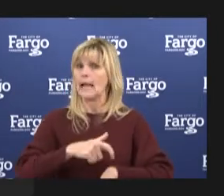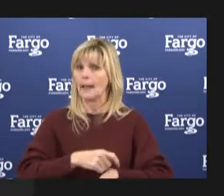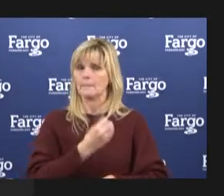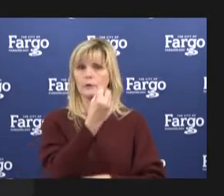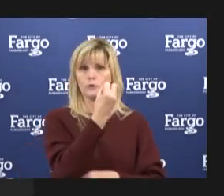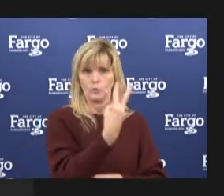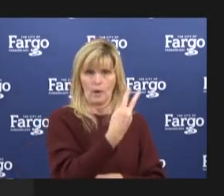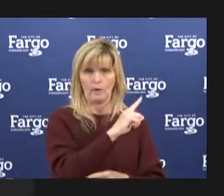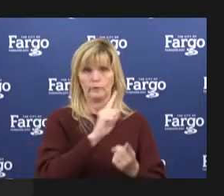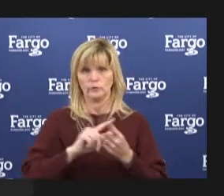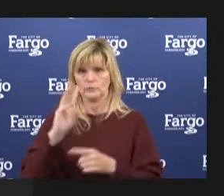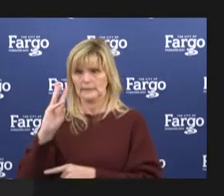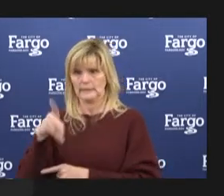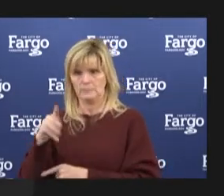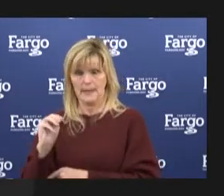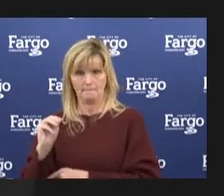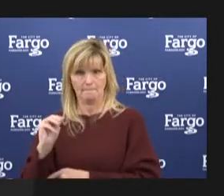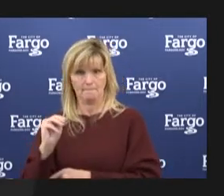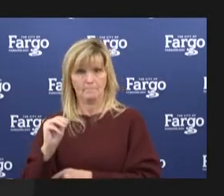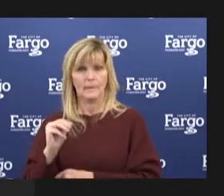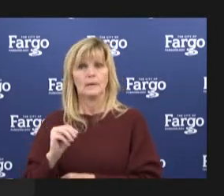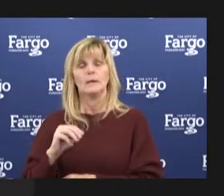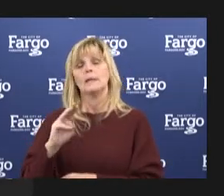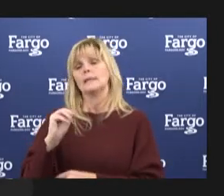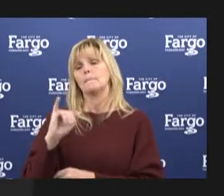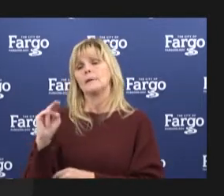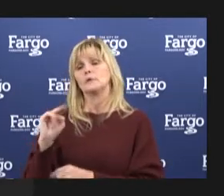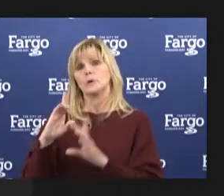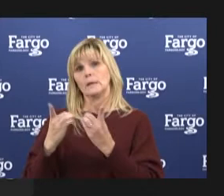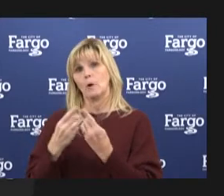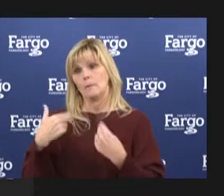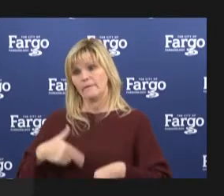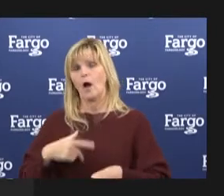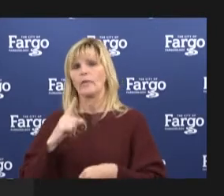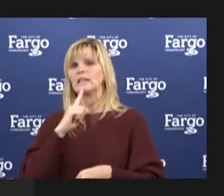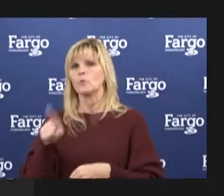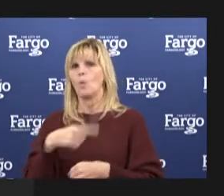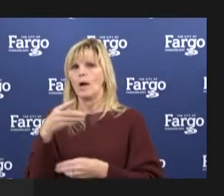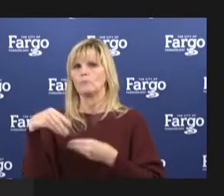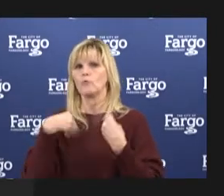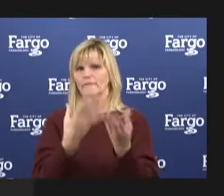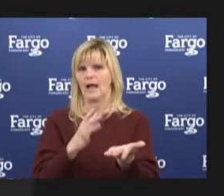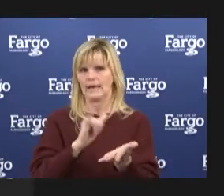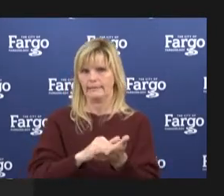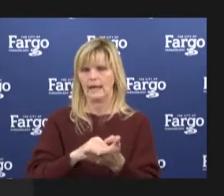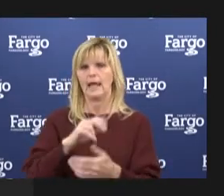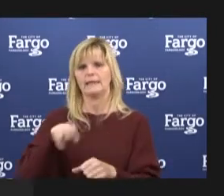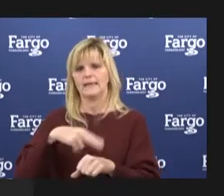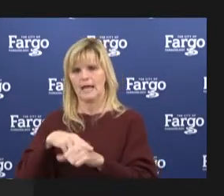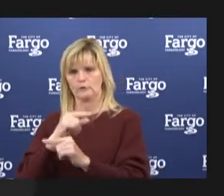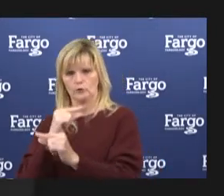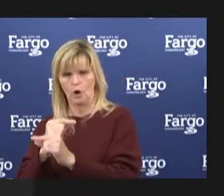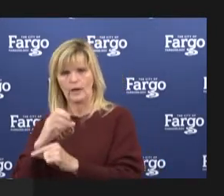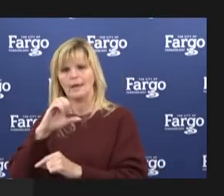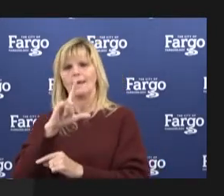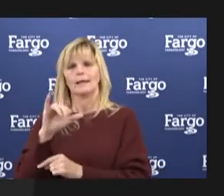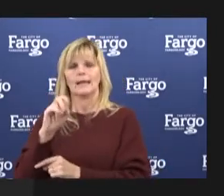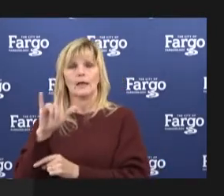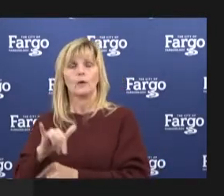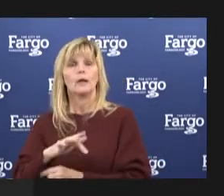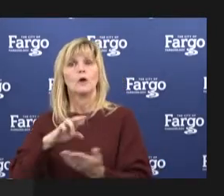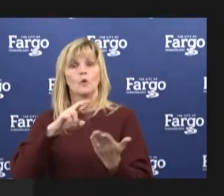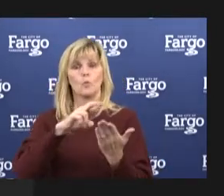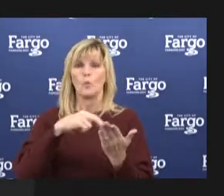6 p.m., and it's supported by the Minnesota Department of Health, the National Guard, and Clay County Public Health. Registration